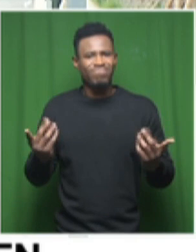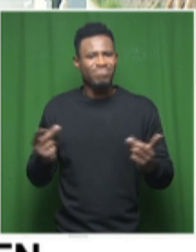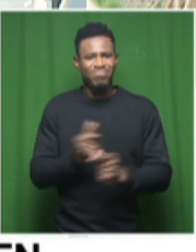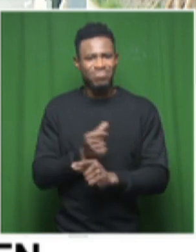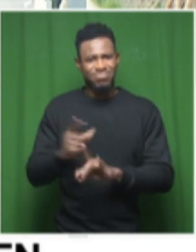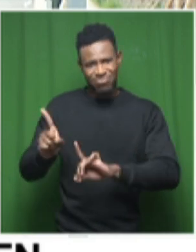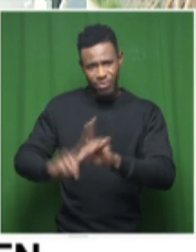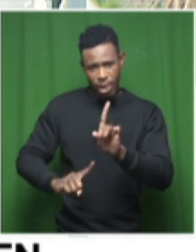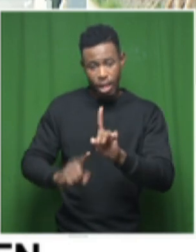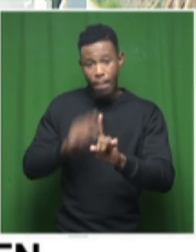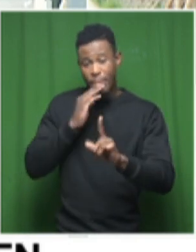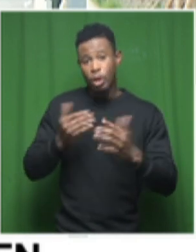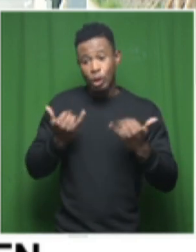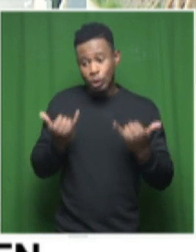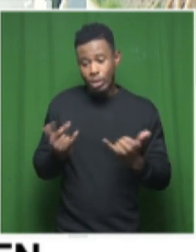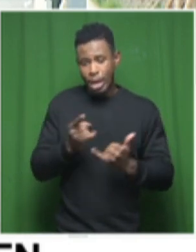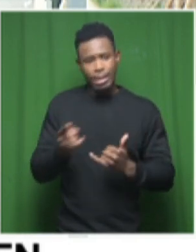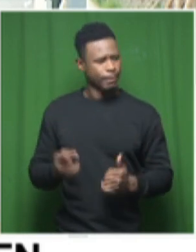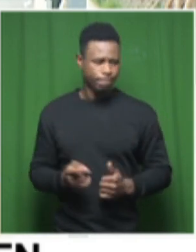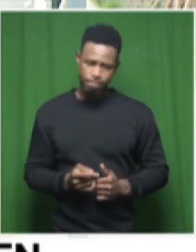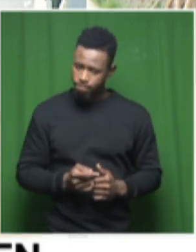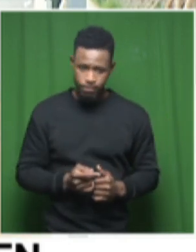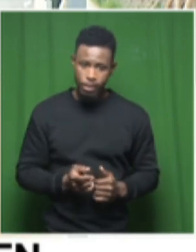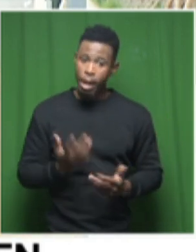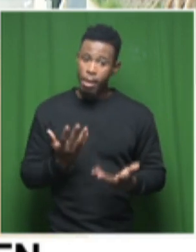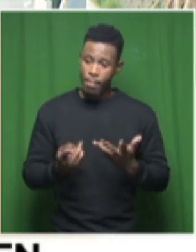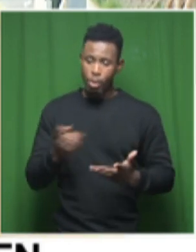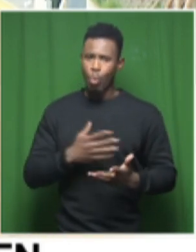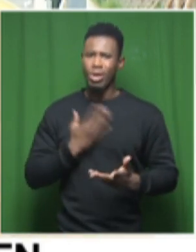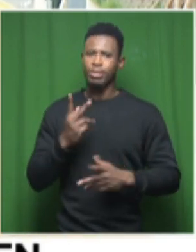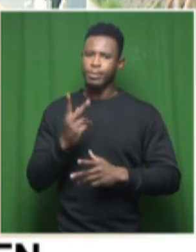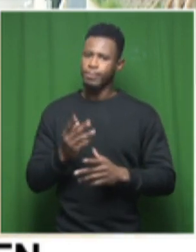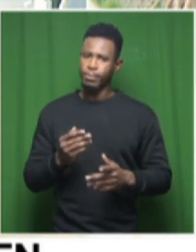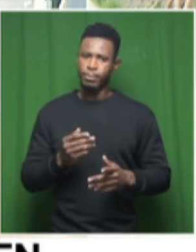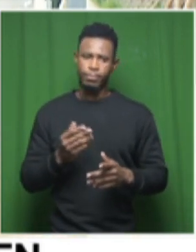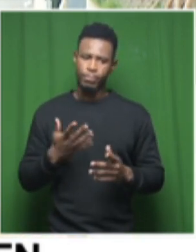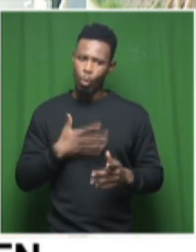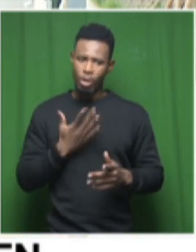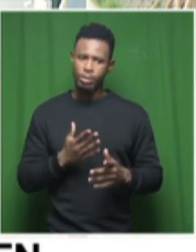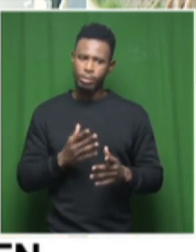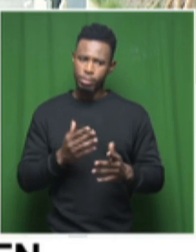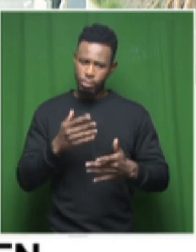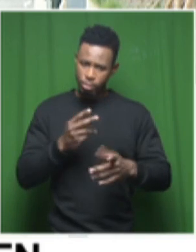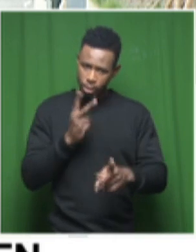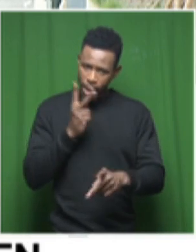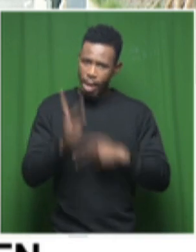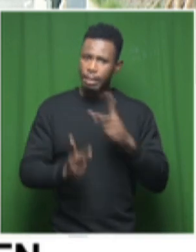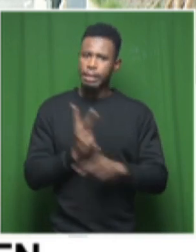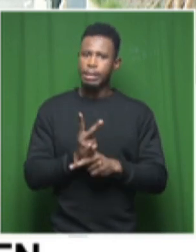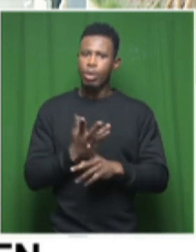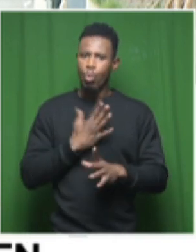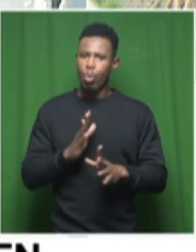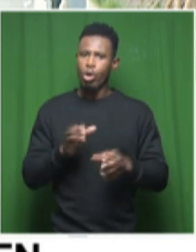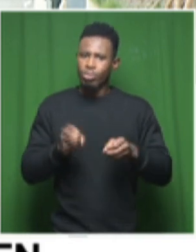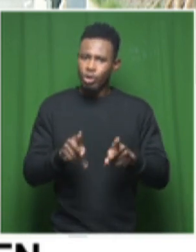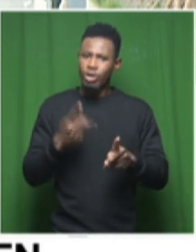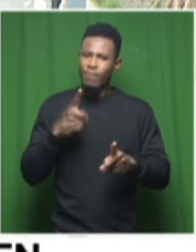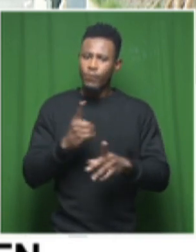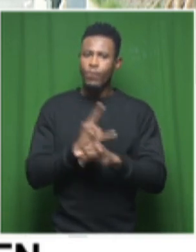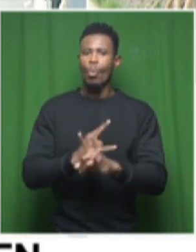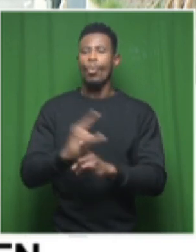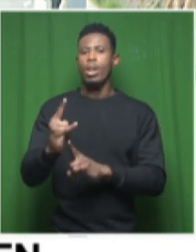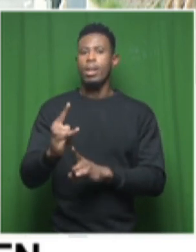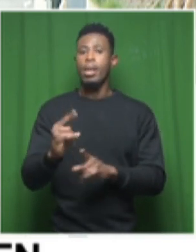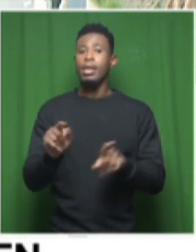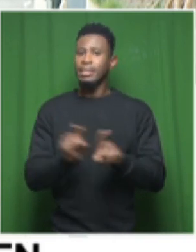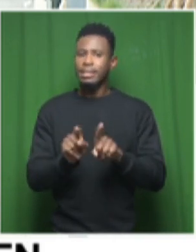competition. So today it will be really significant for both nations, as I mentioned earlier on, to really go out and try and